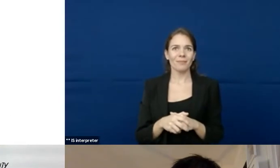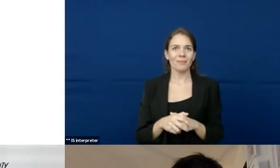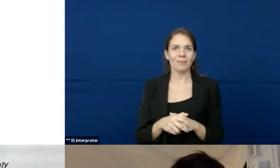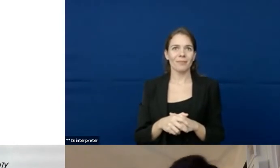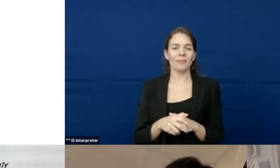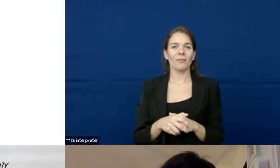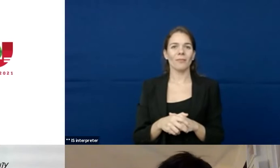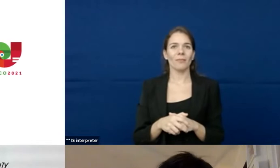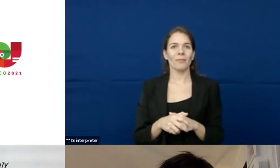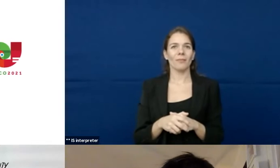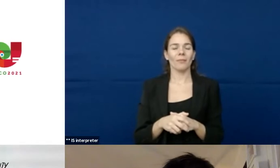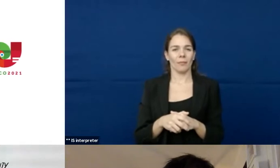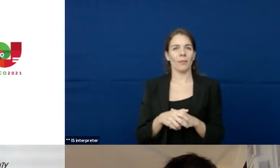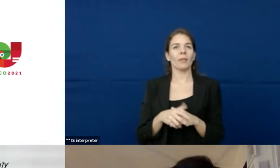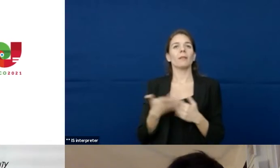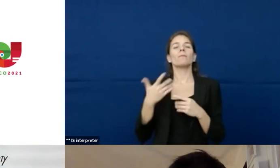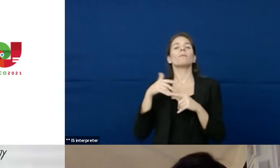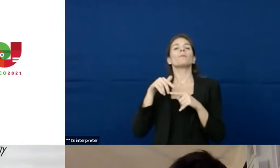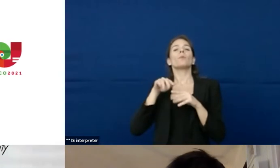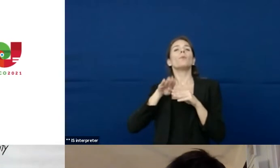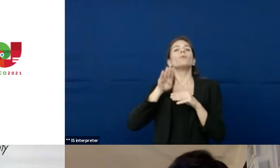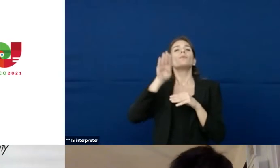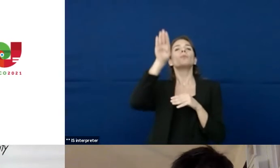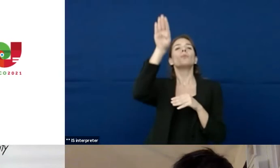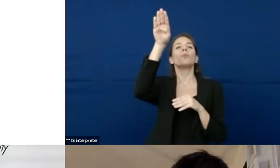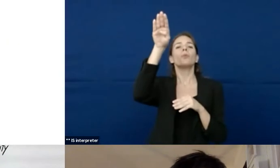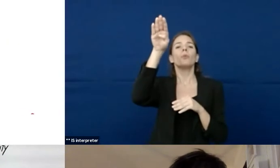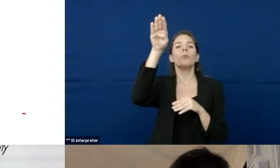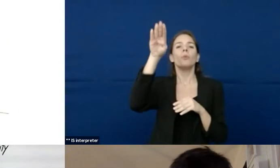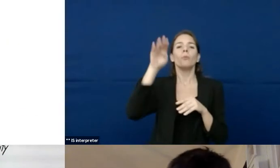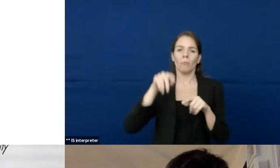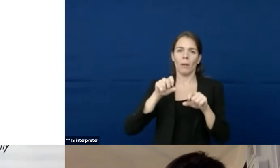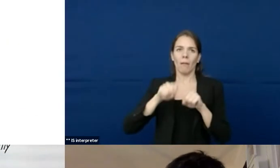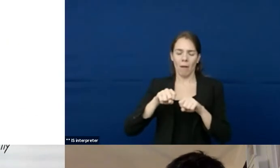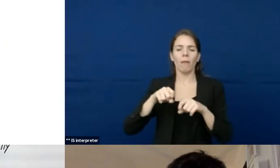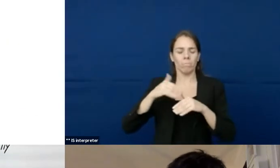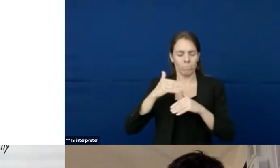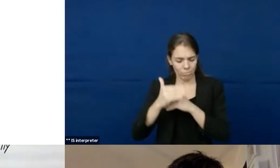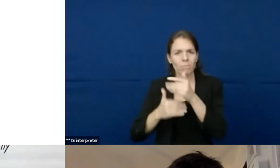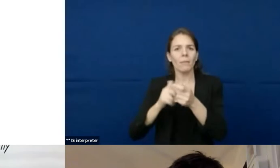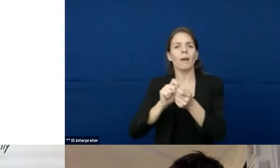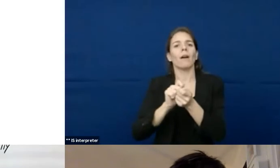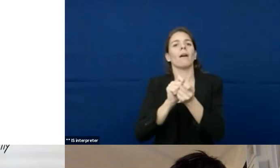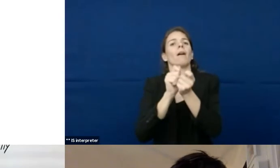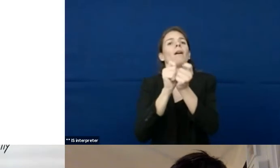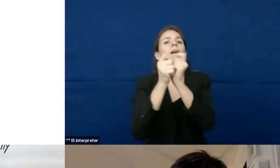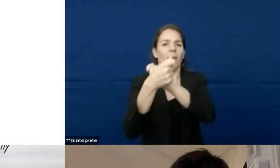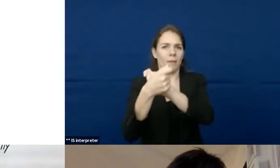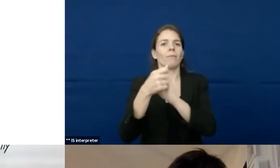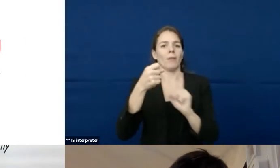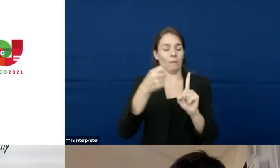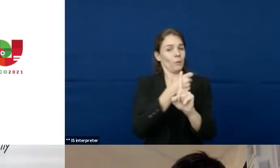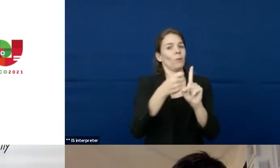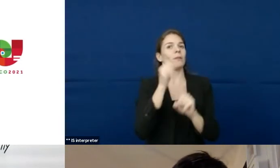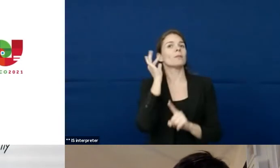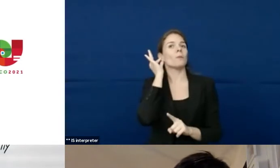communities in a longer term to end patriarchal oppression. And I hope this answers your question, Kalliope, even though I've changed